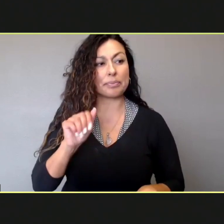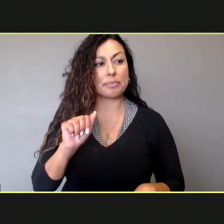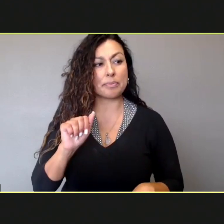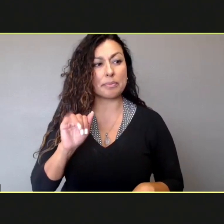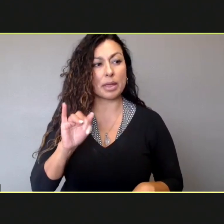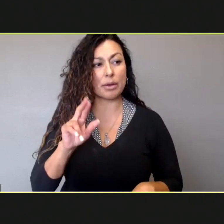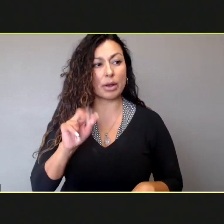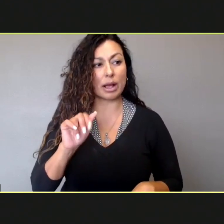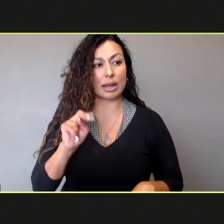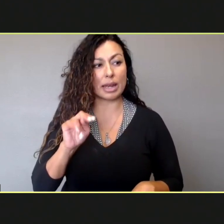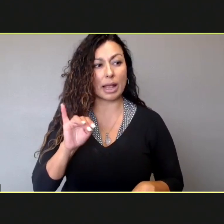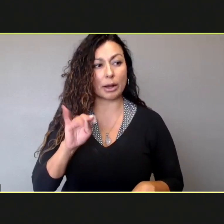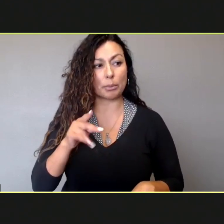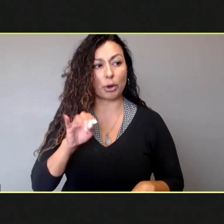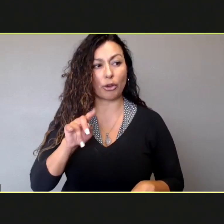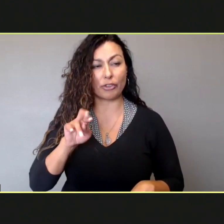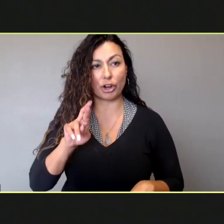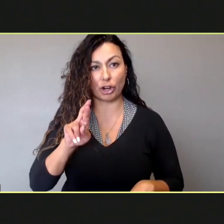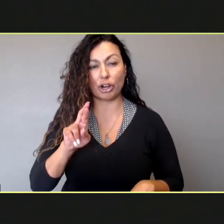does that same